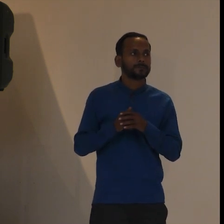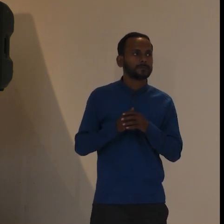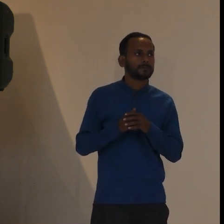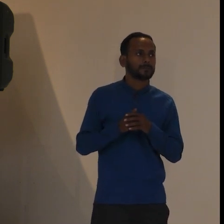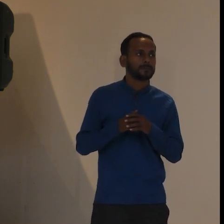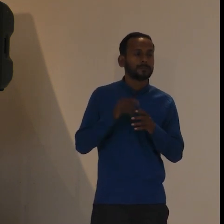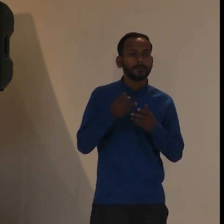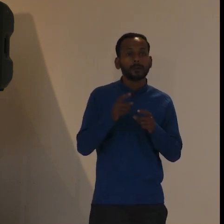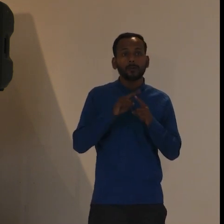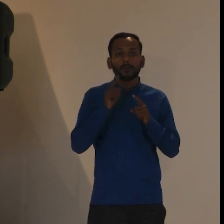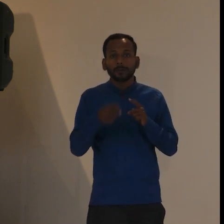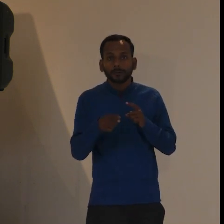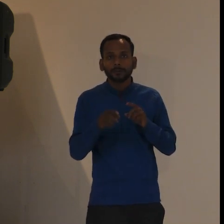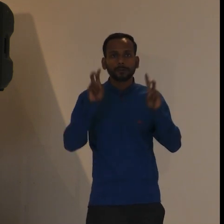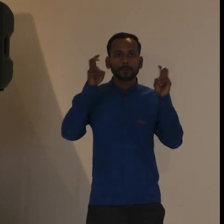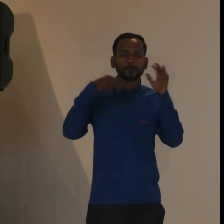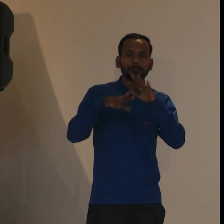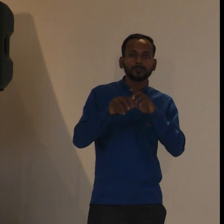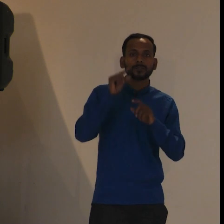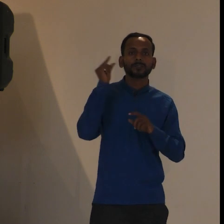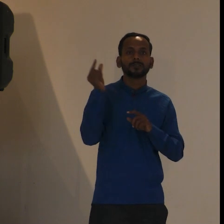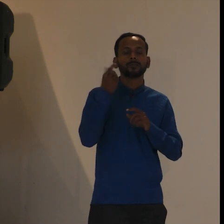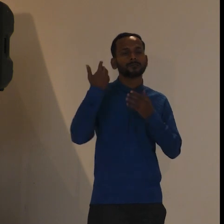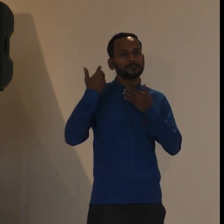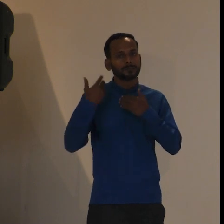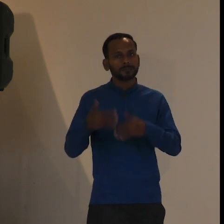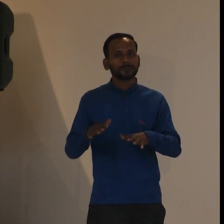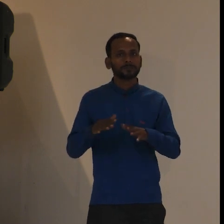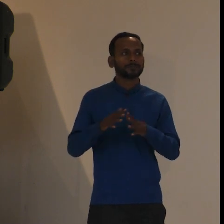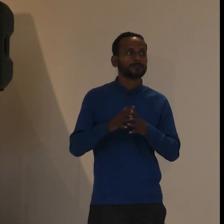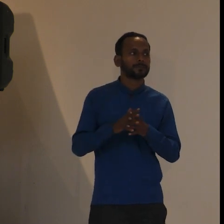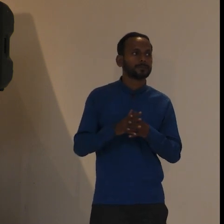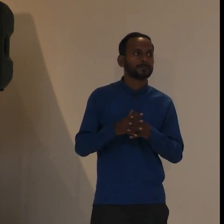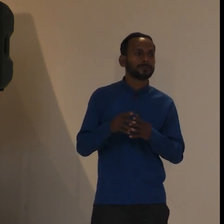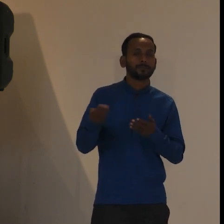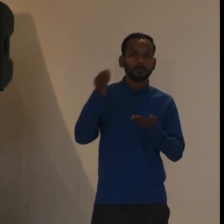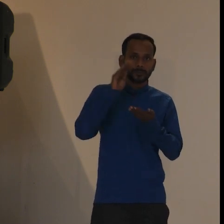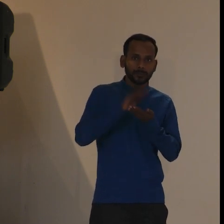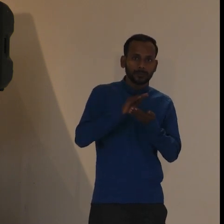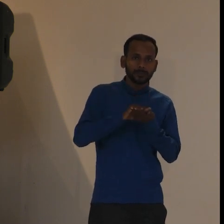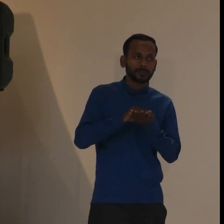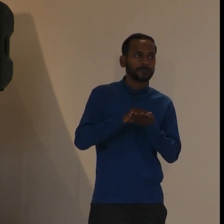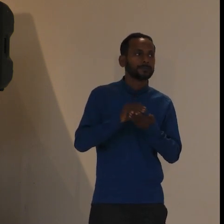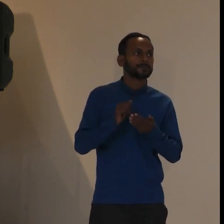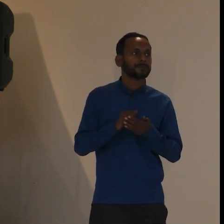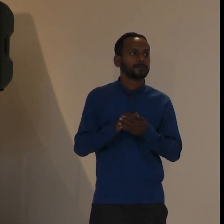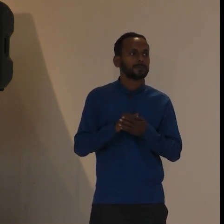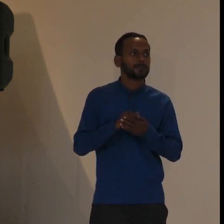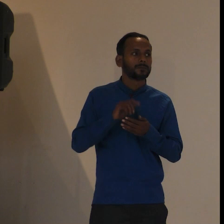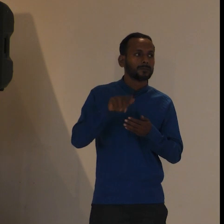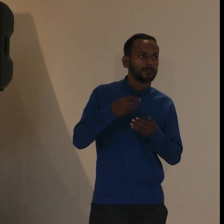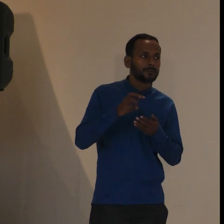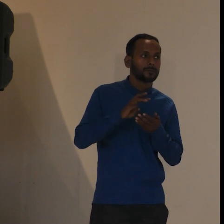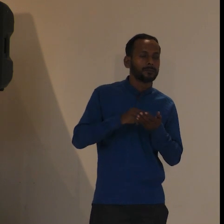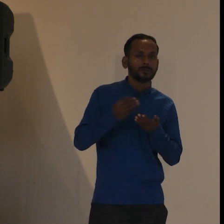question about whether it is an image of Mother Mary or not. But as to who made it, where was it made, and when